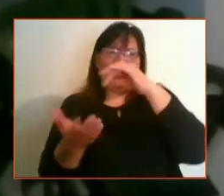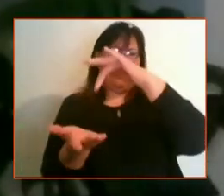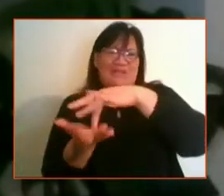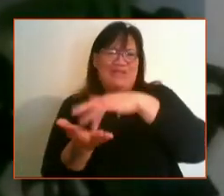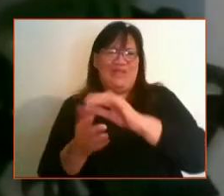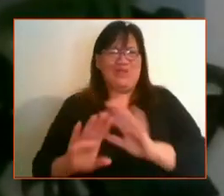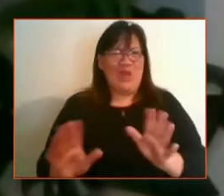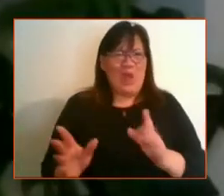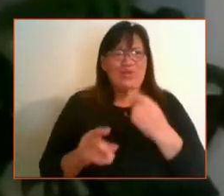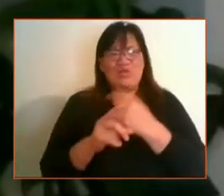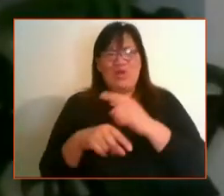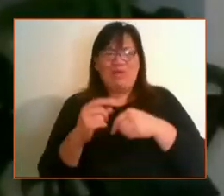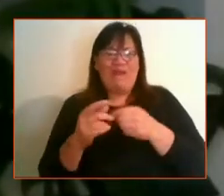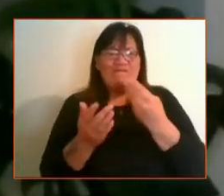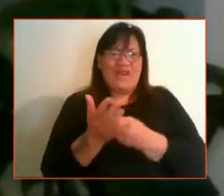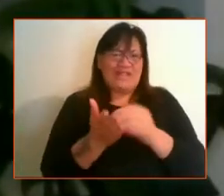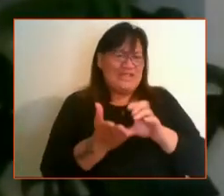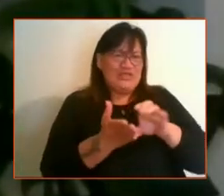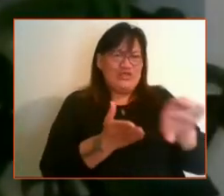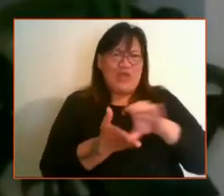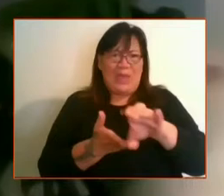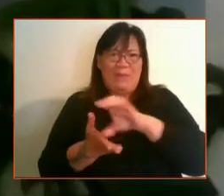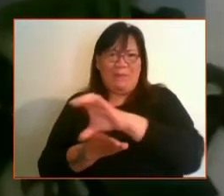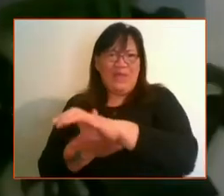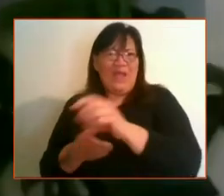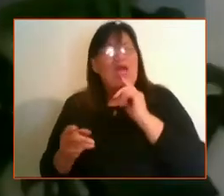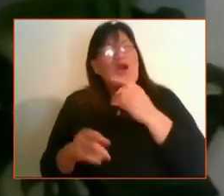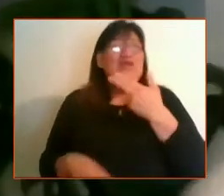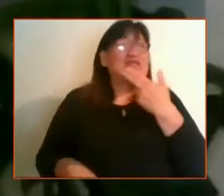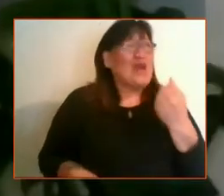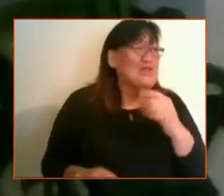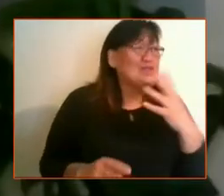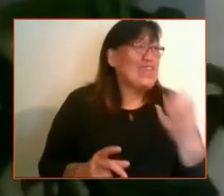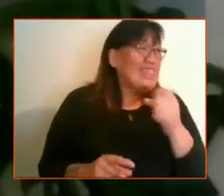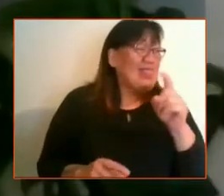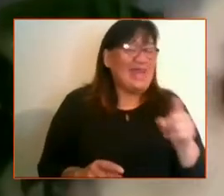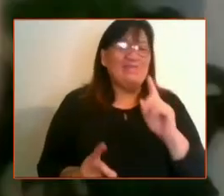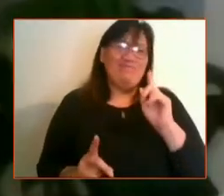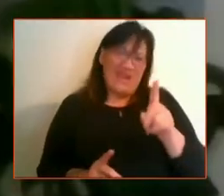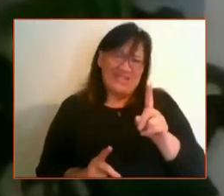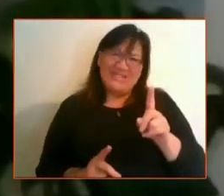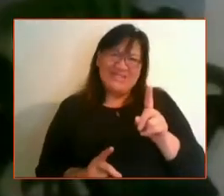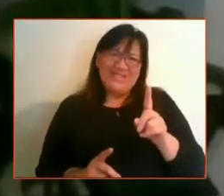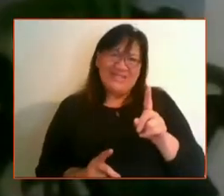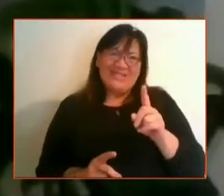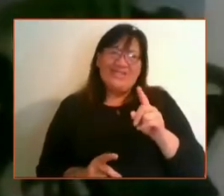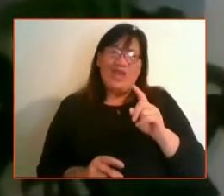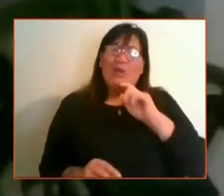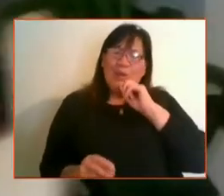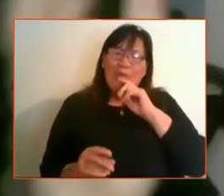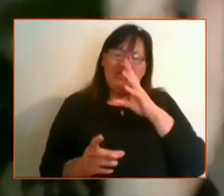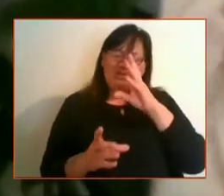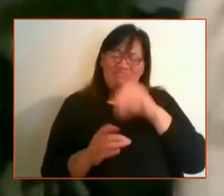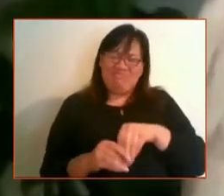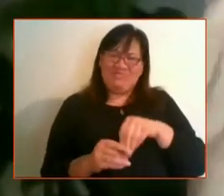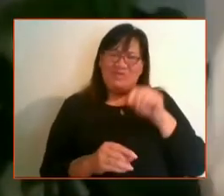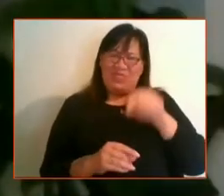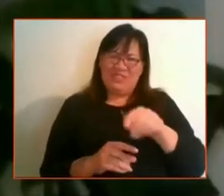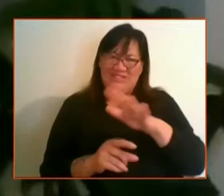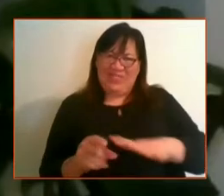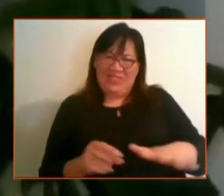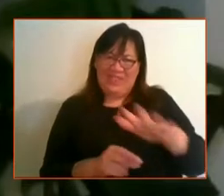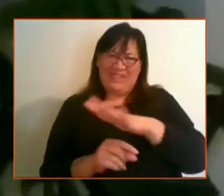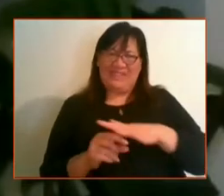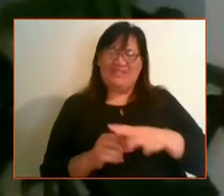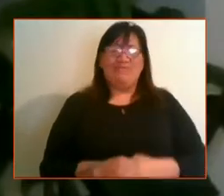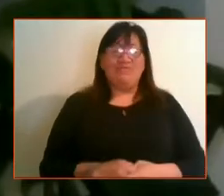about funding streams as though it's kind of a nice to have or something that would kind of be part of this bigger thing. It